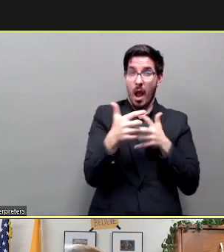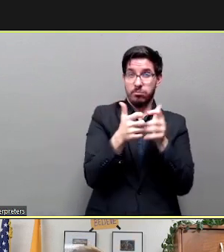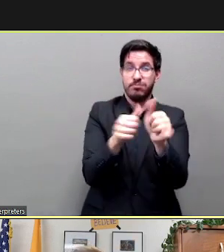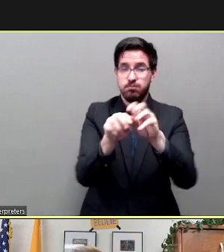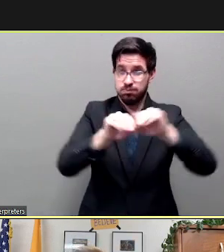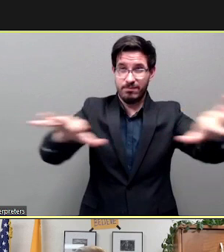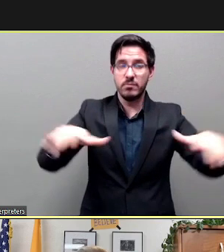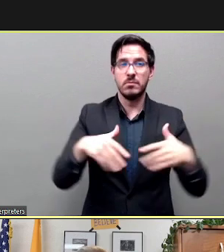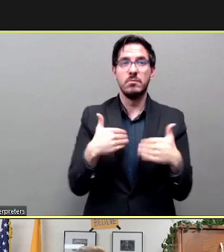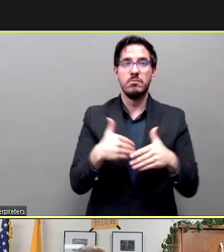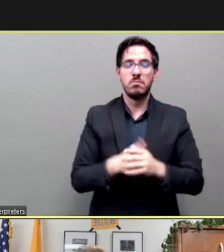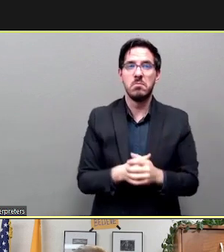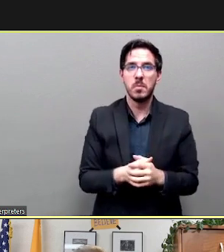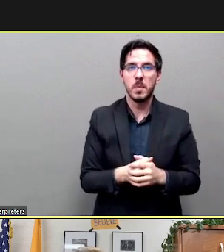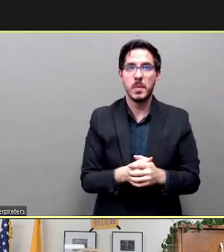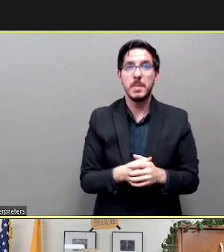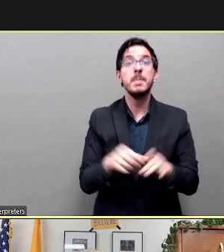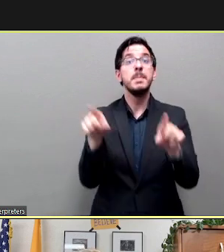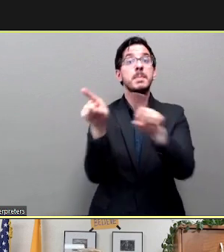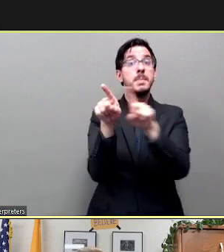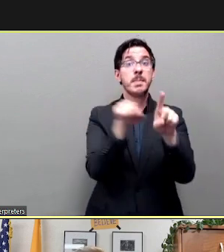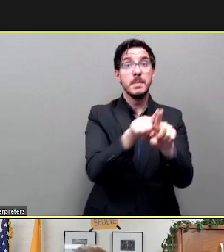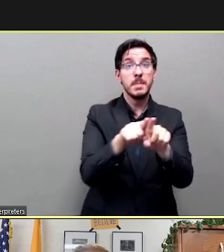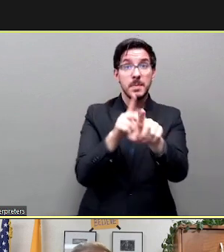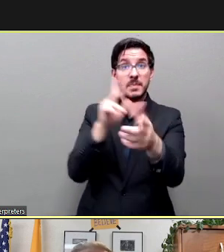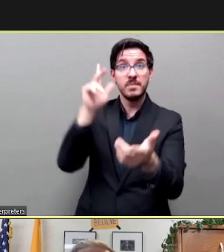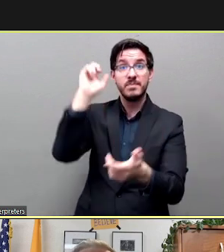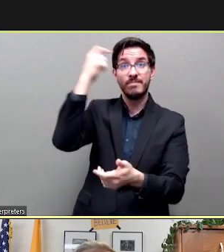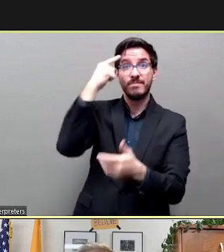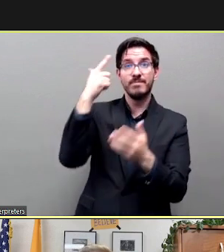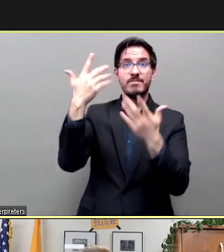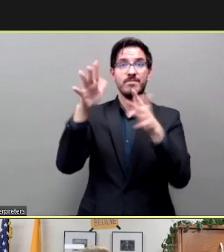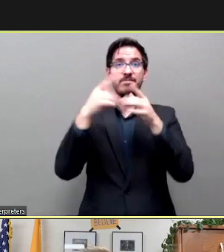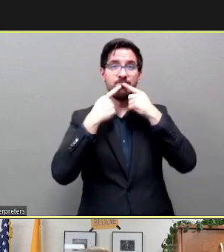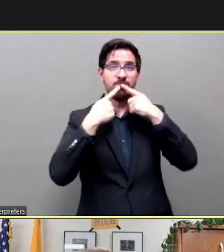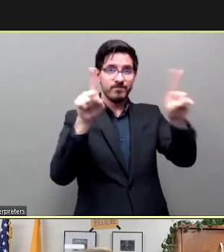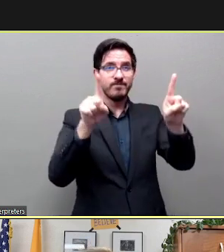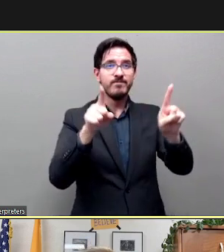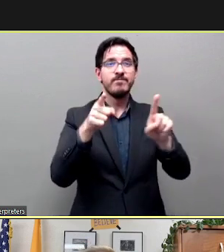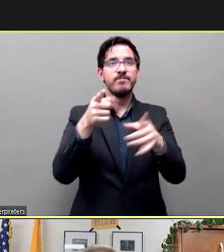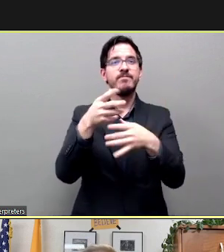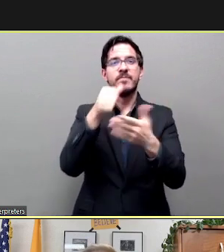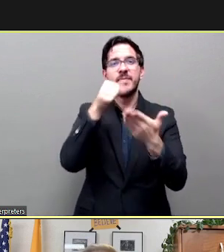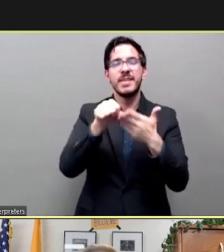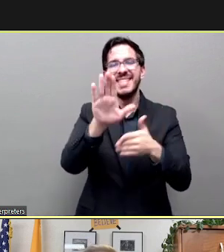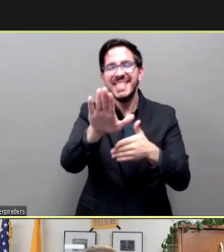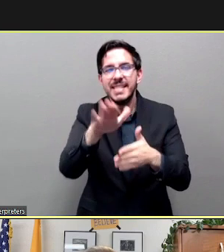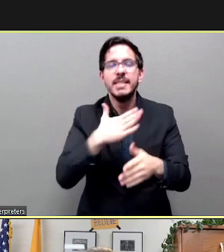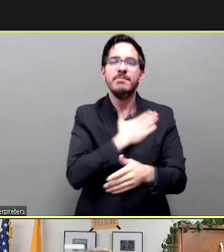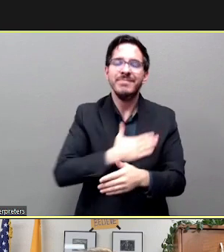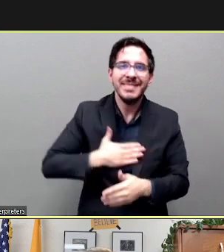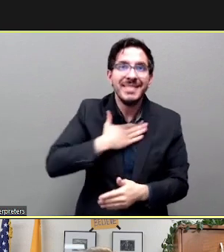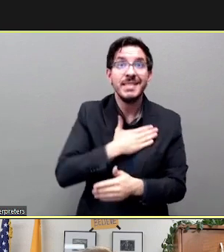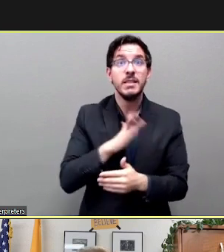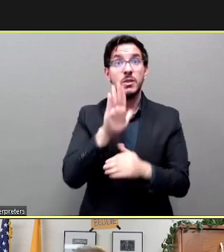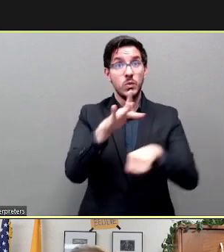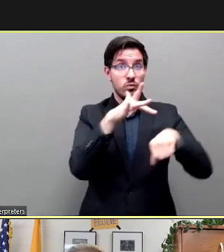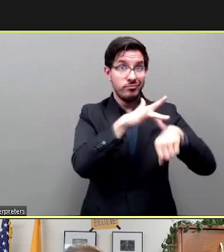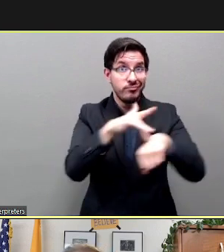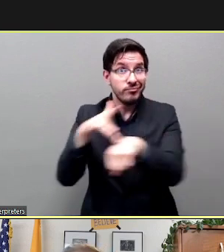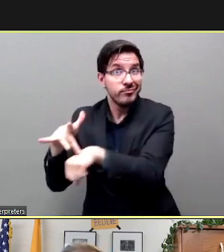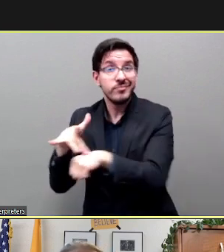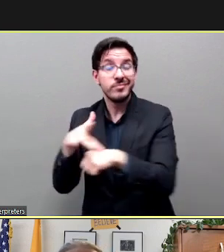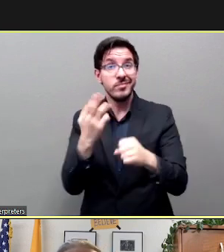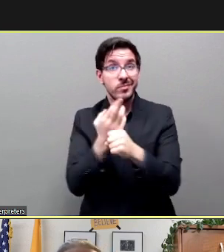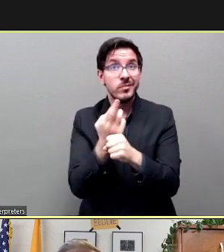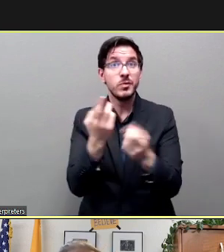that please remember that to use the resources that you have available that you used during